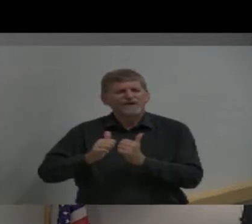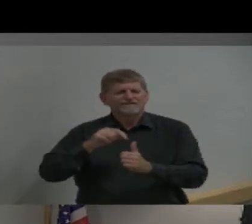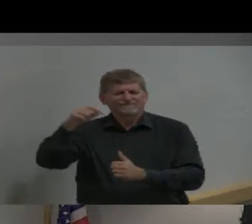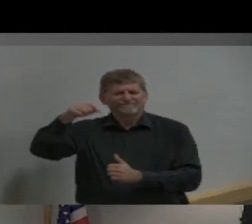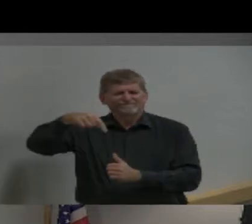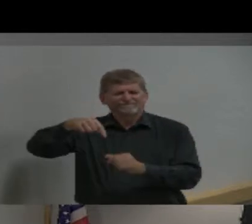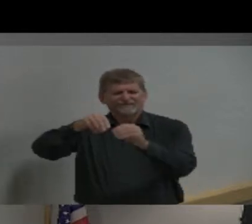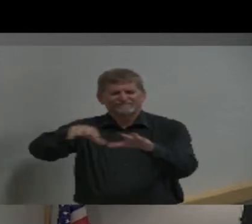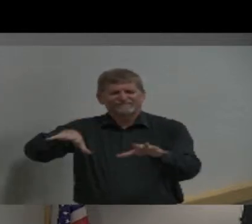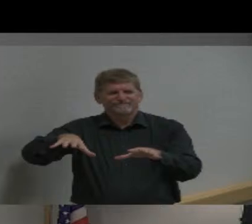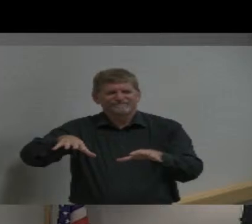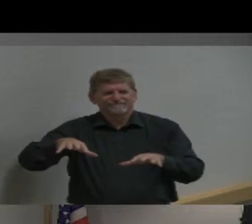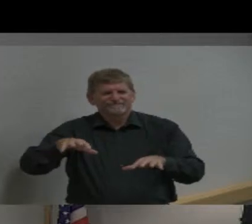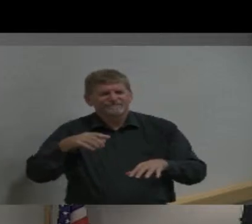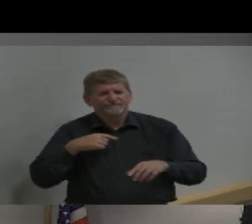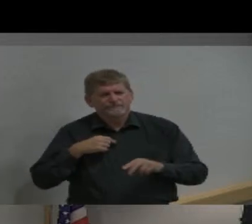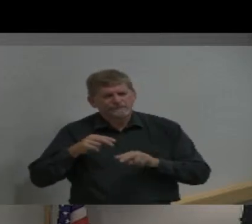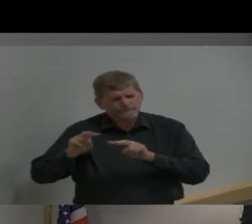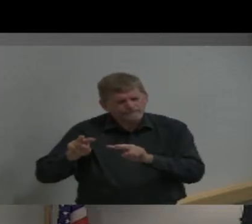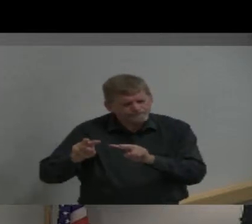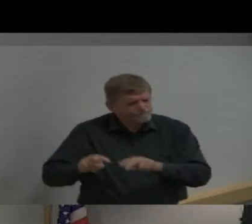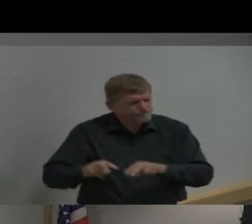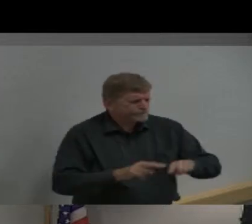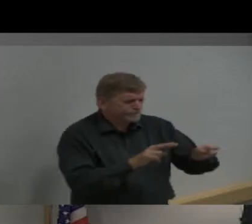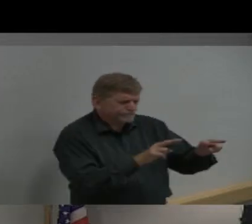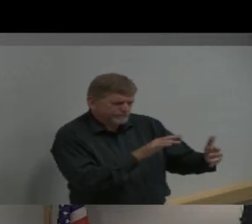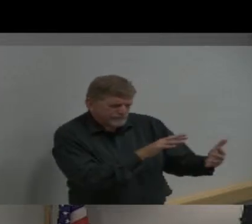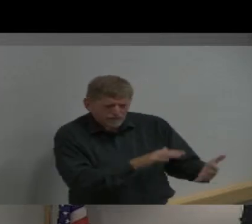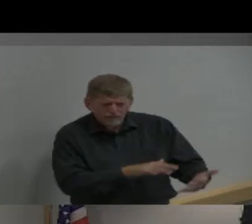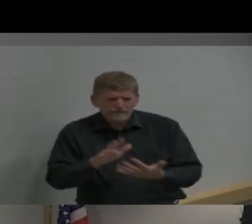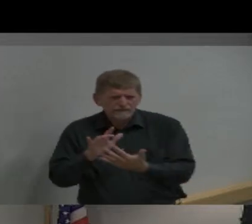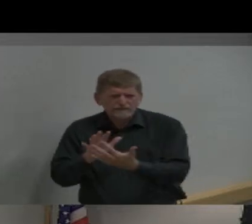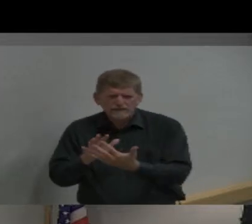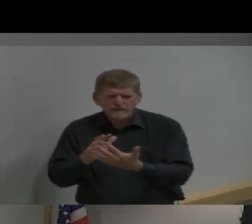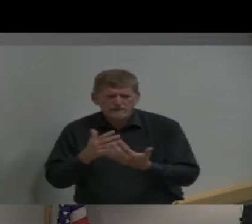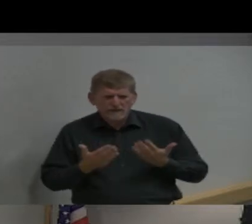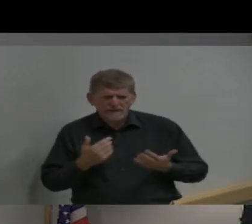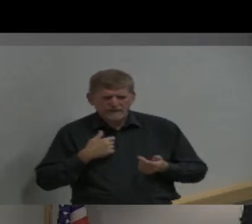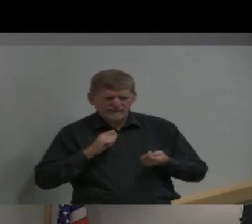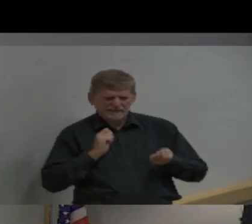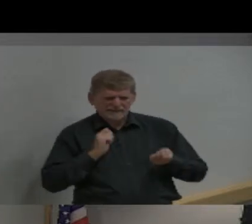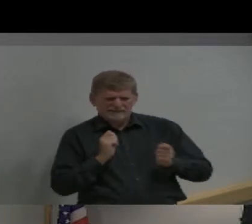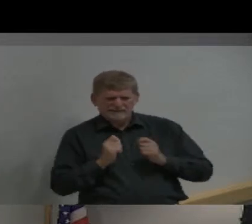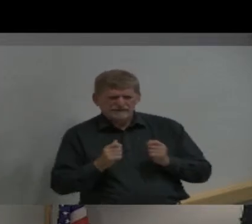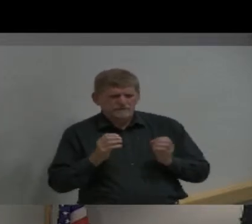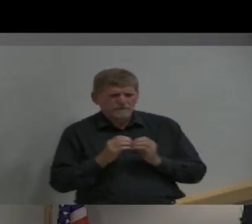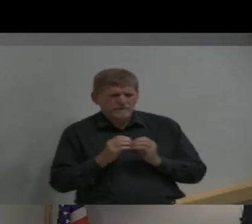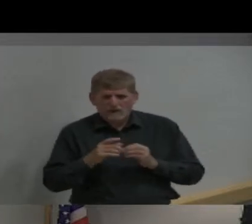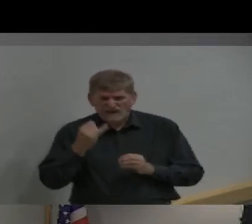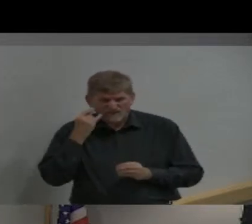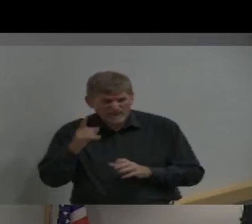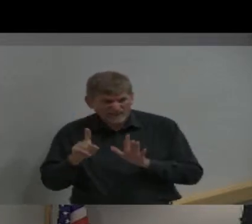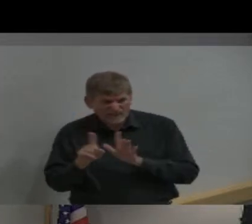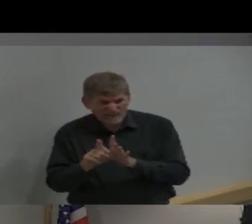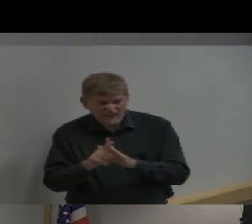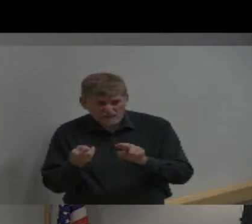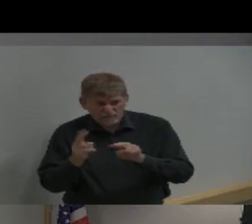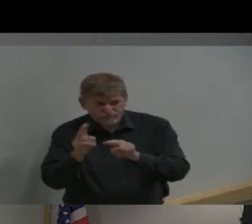We're watching that closely, though. That could change, as there's more cases in the community. That's